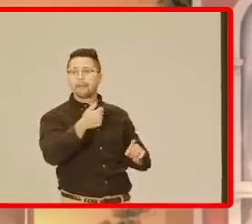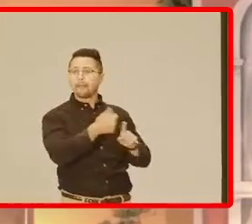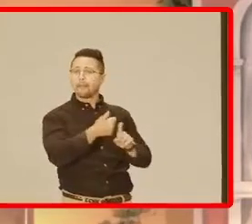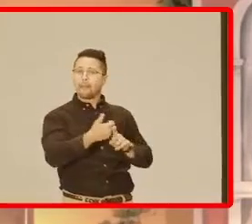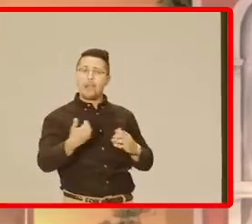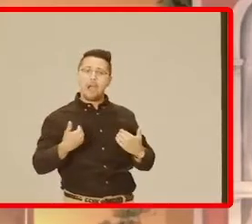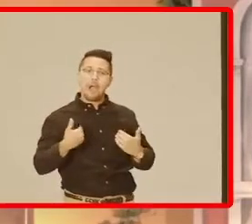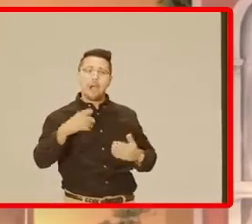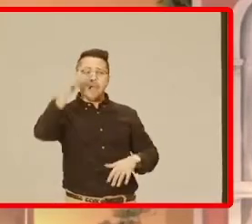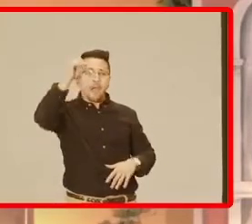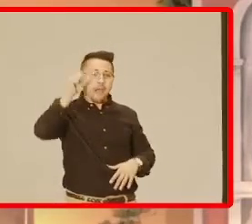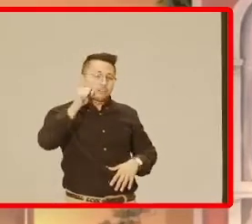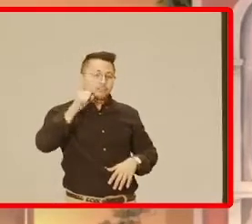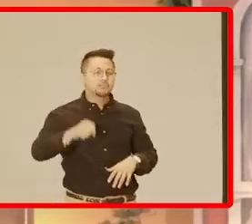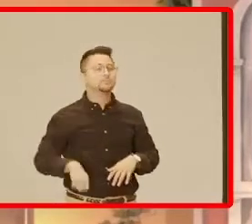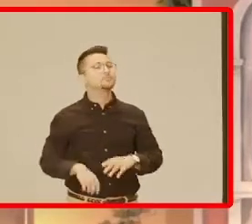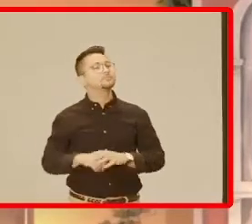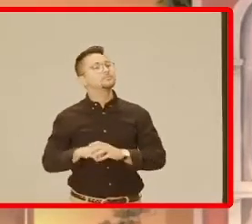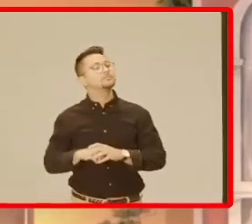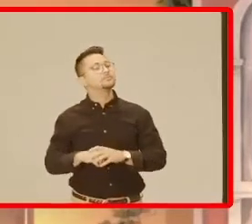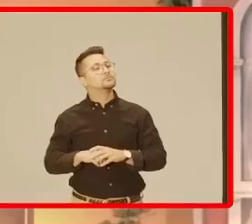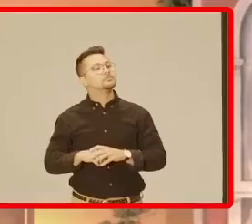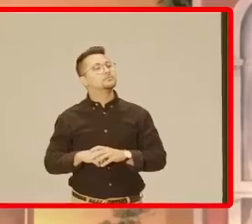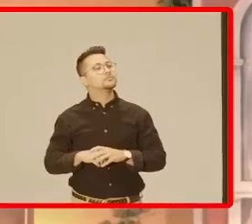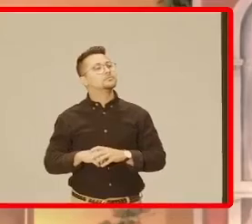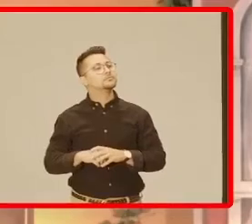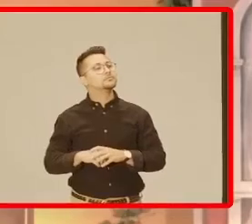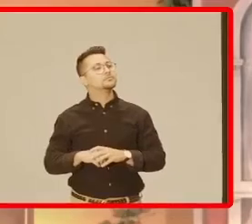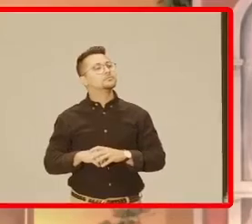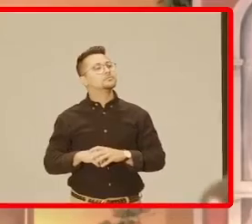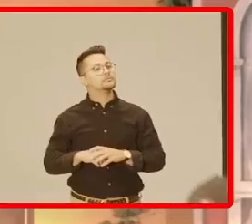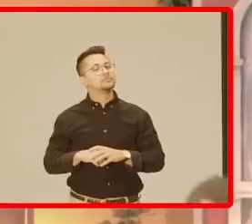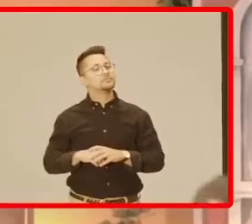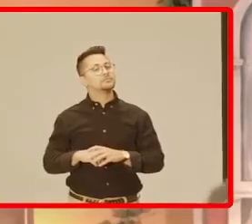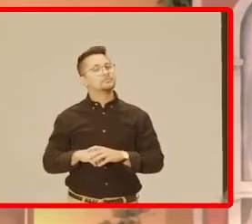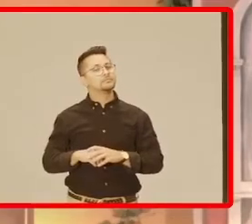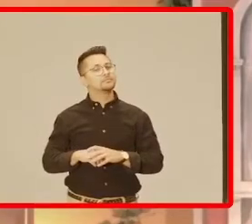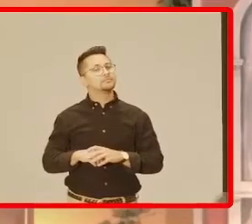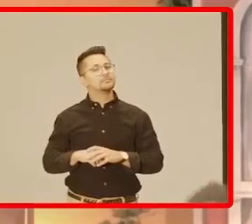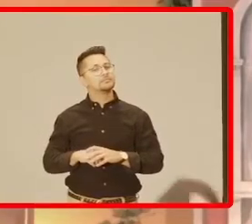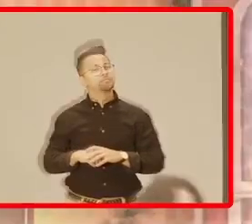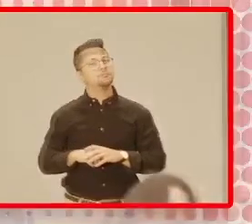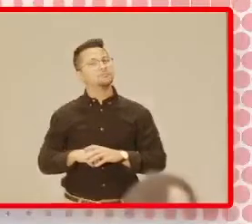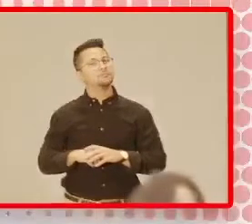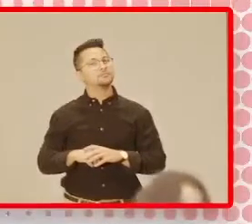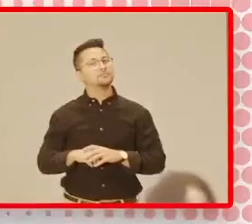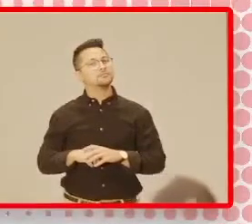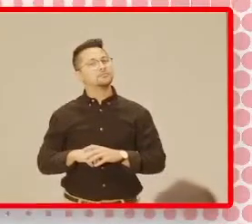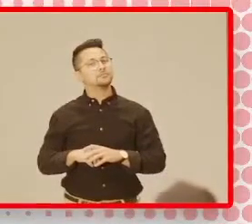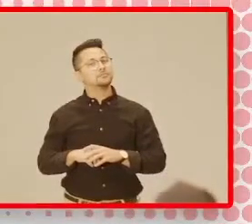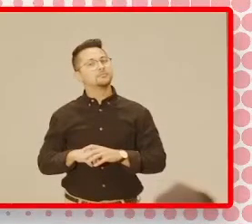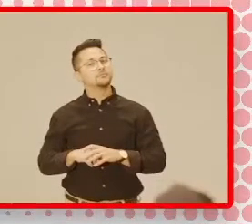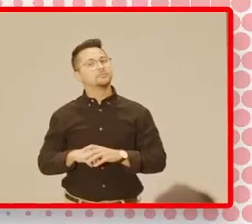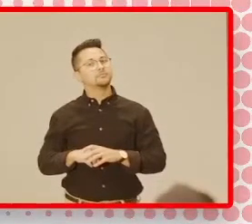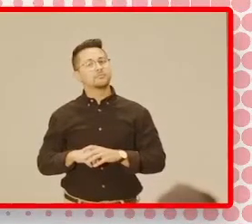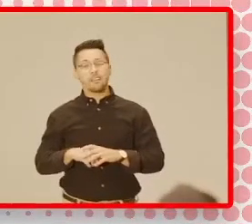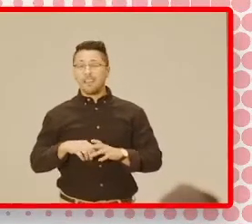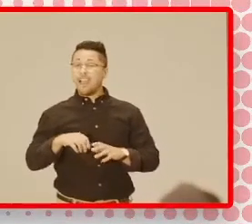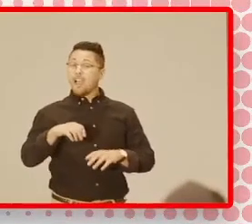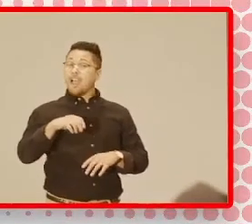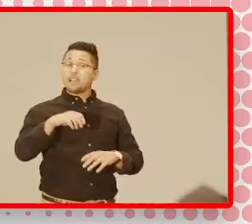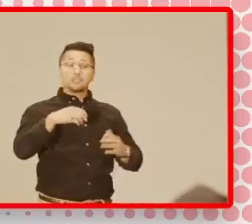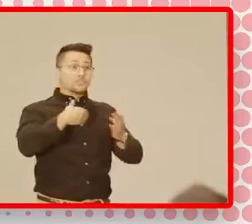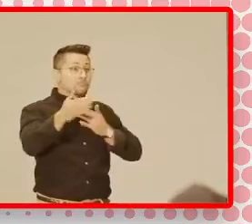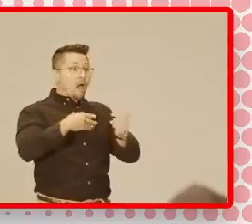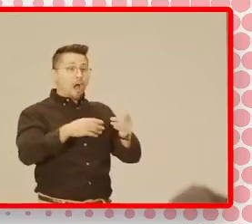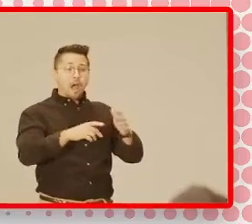That changed when I achieved my goal and overcame my obstacles.